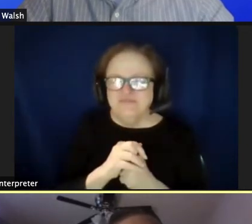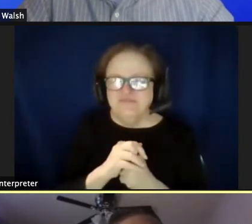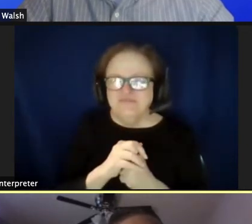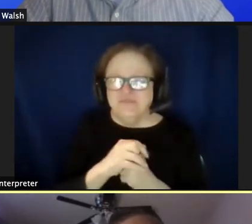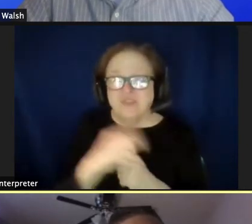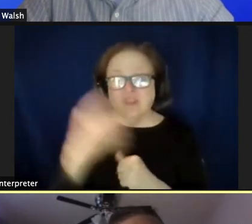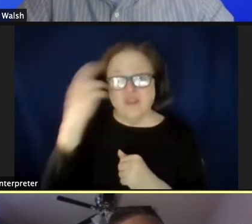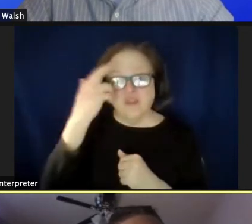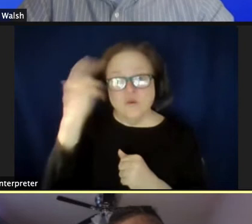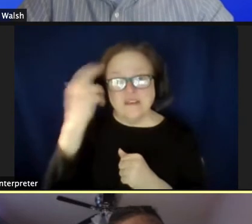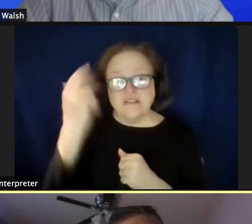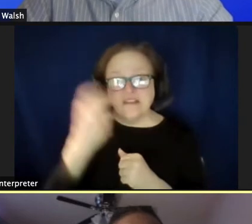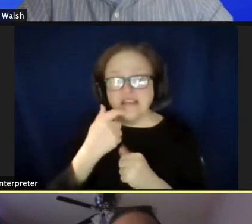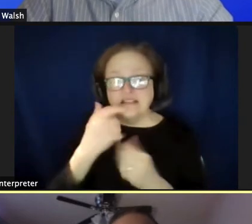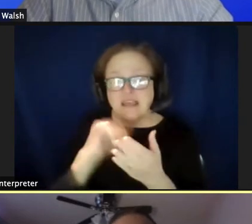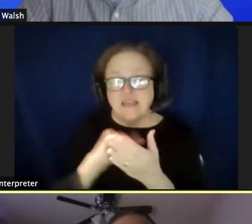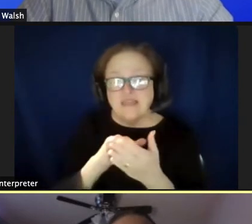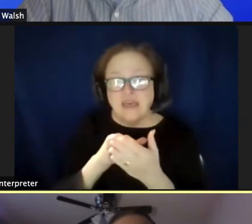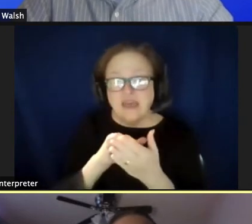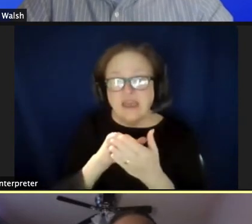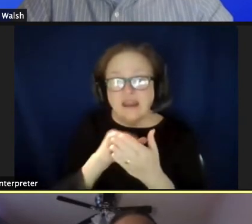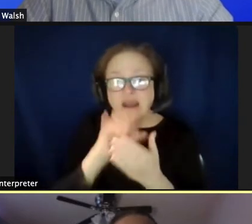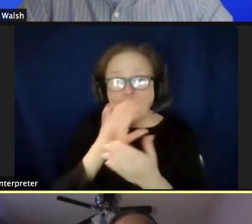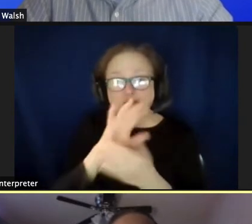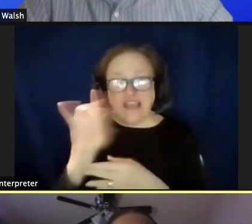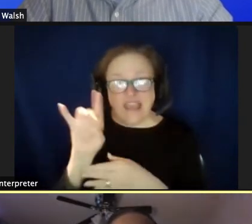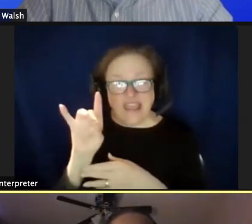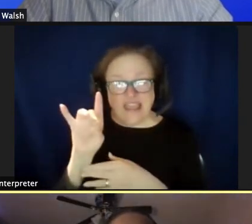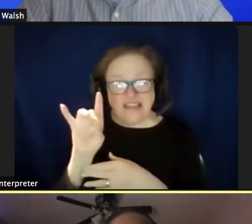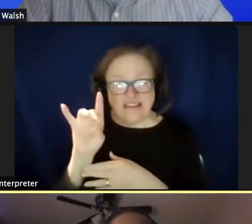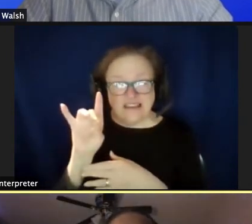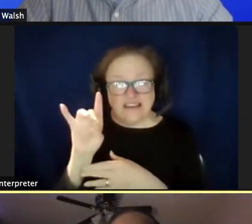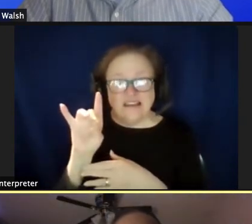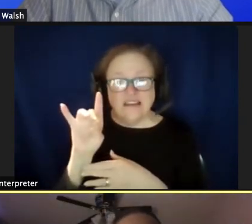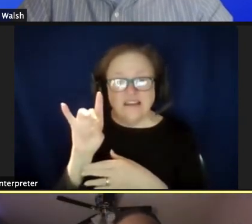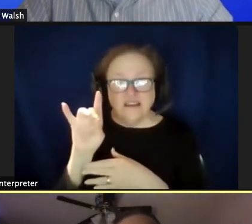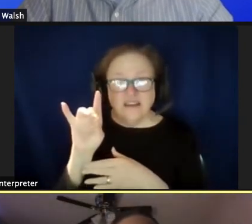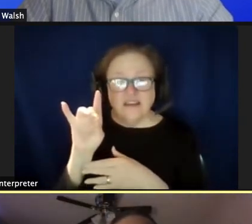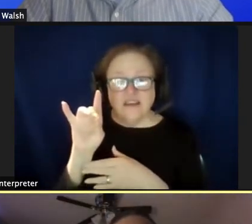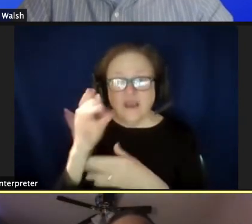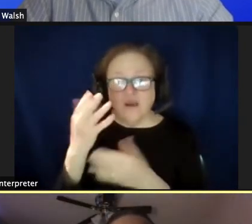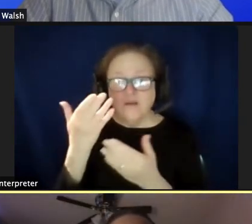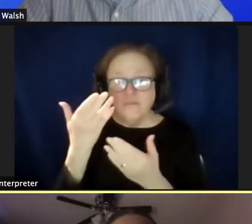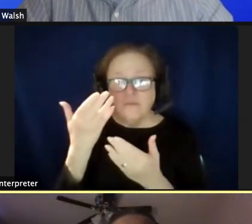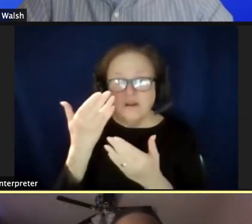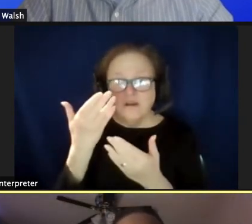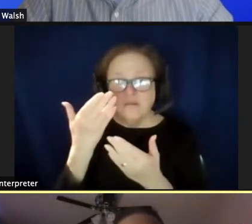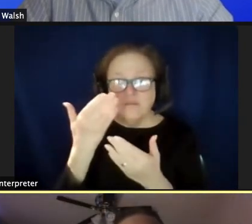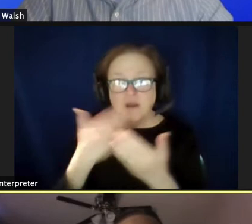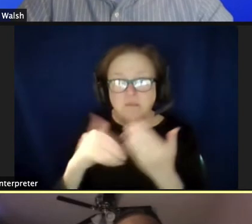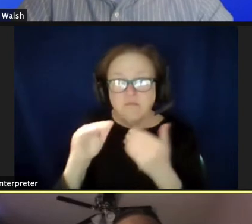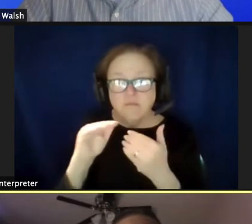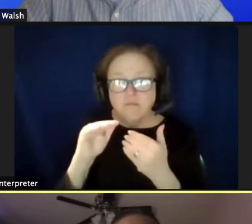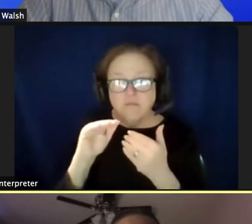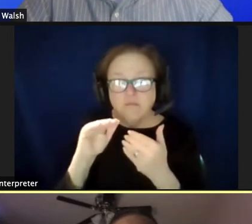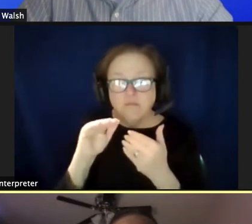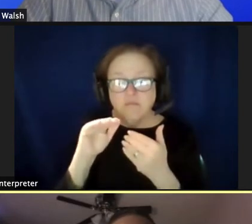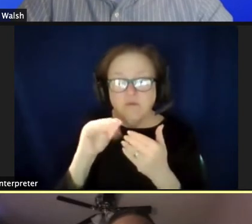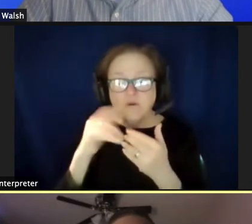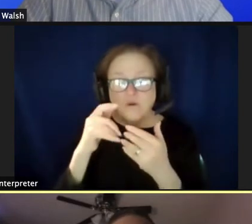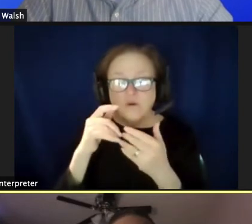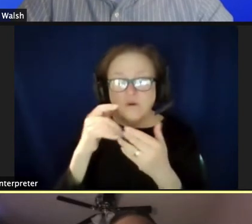I was at eight years old was when I got my first set of hearing aids, first pair of hearing aids.